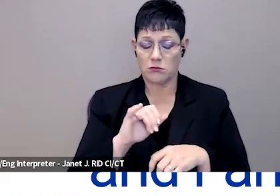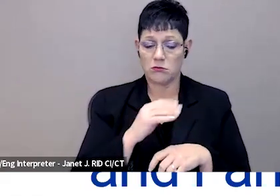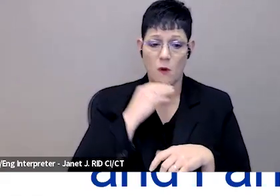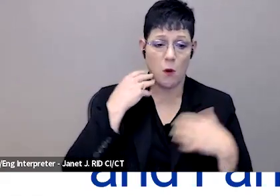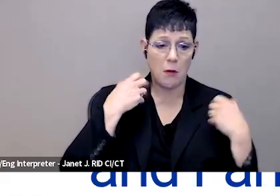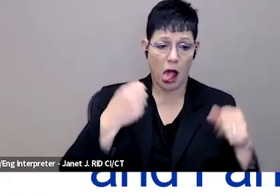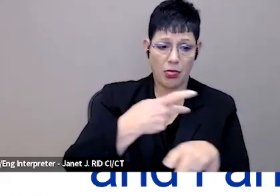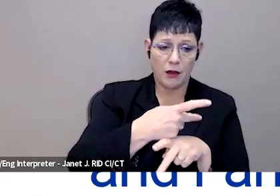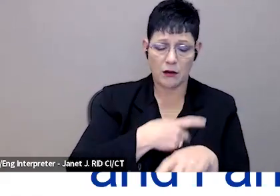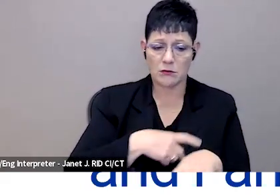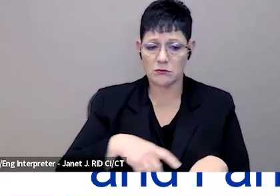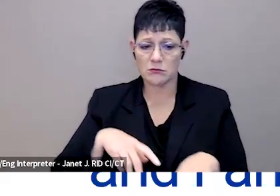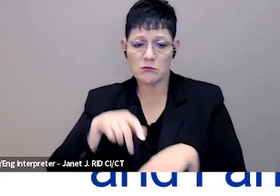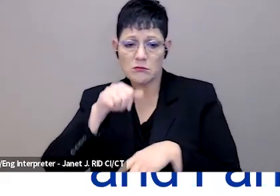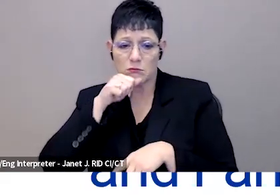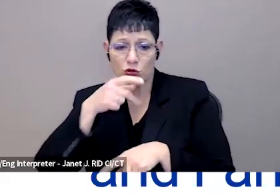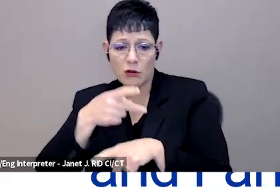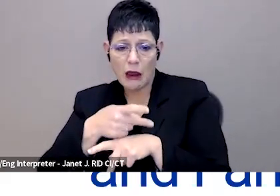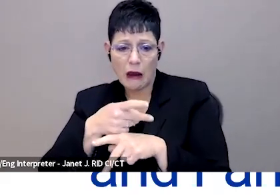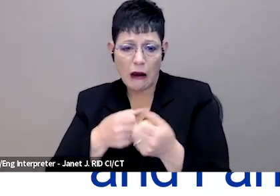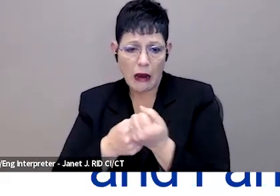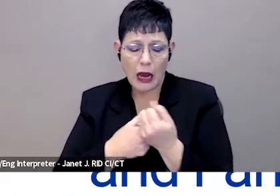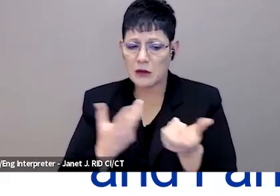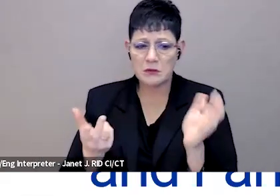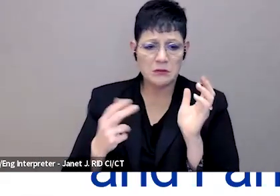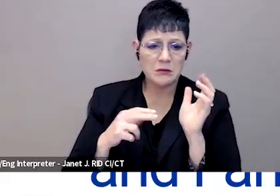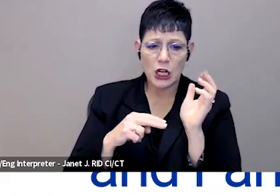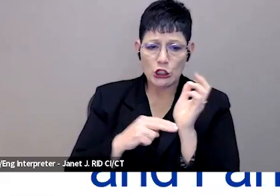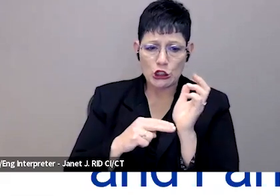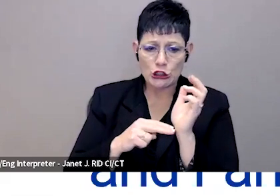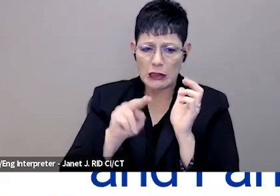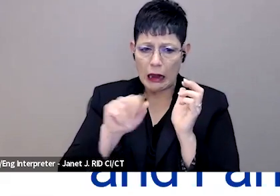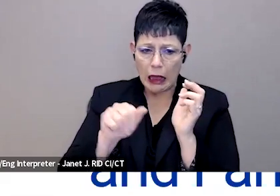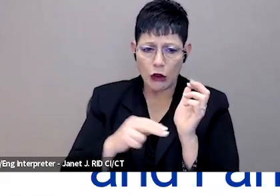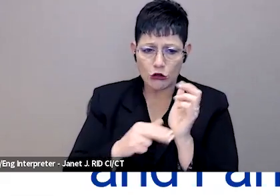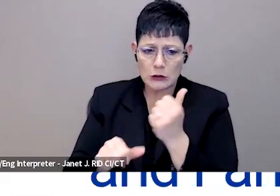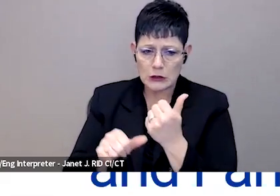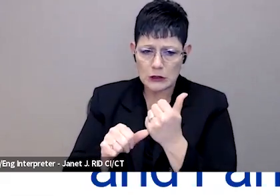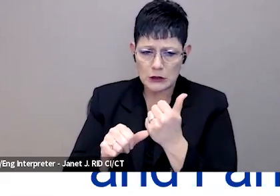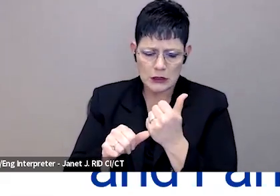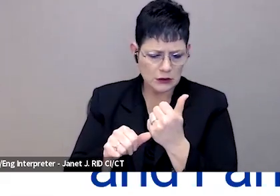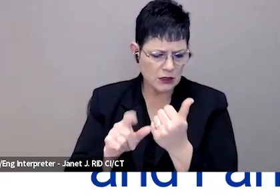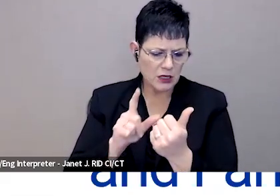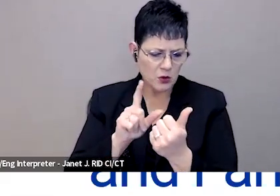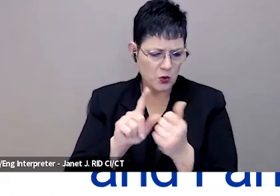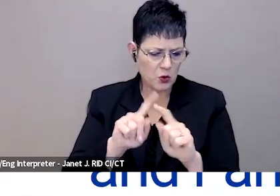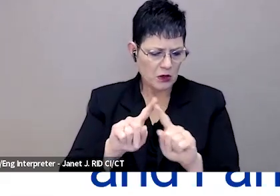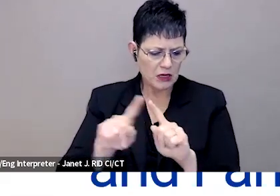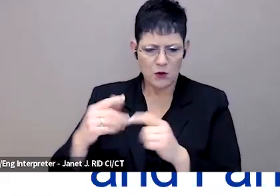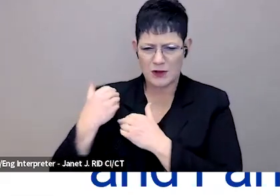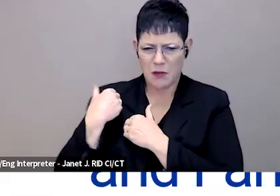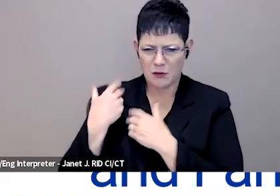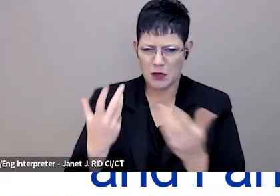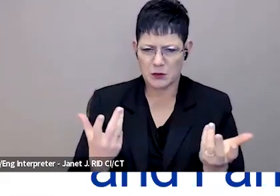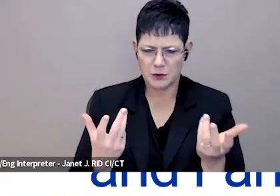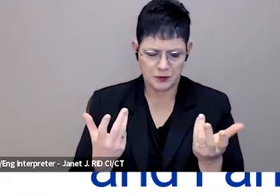personal care aides and nursing assistants, and they work in a wide range of settings. I will, according to PHI research, there